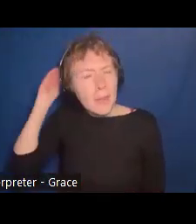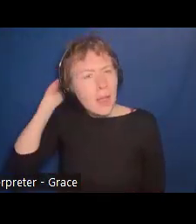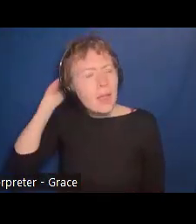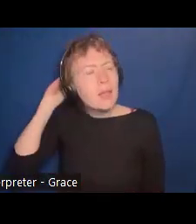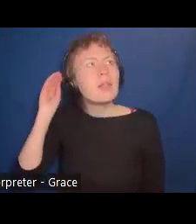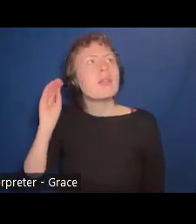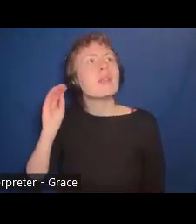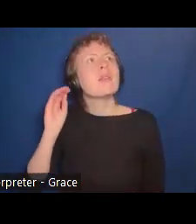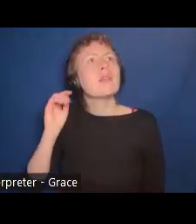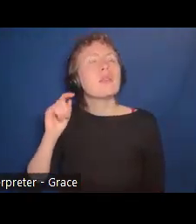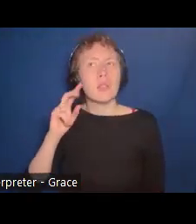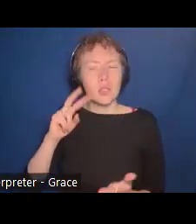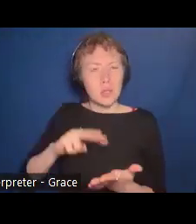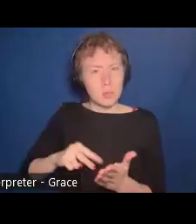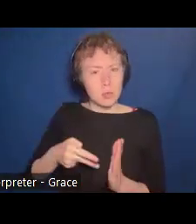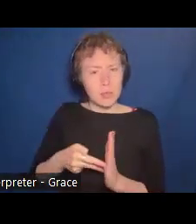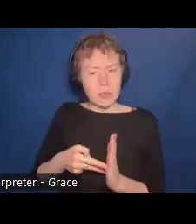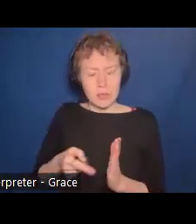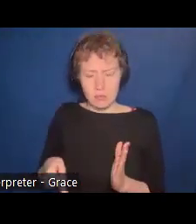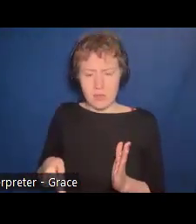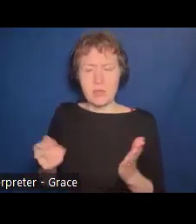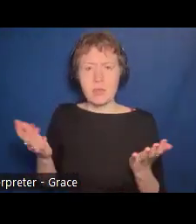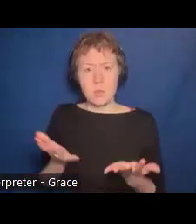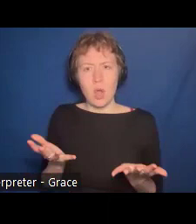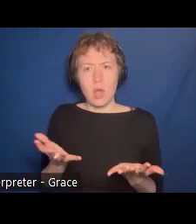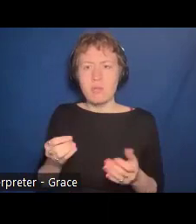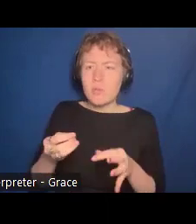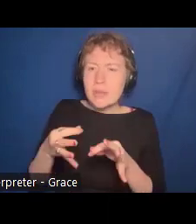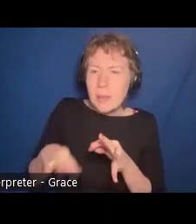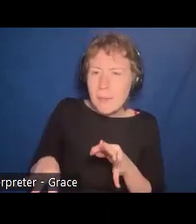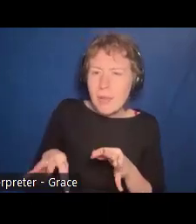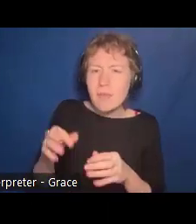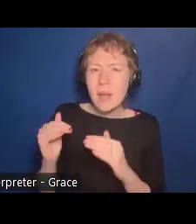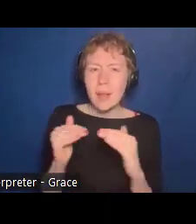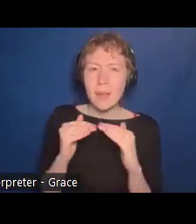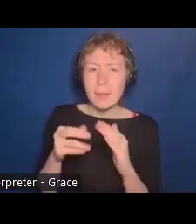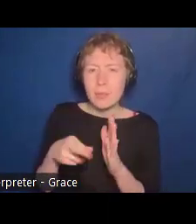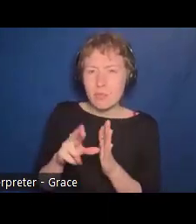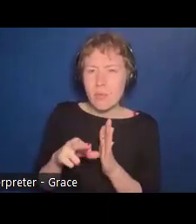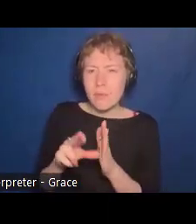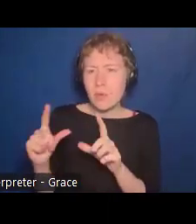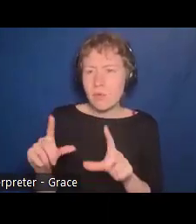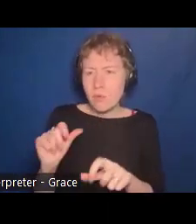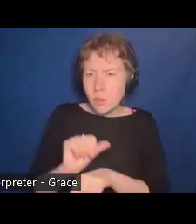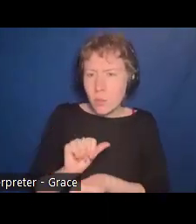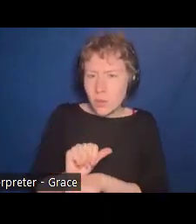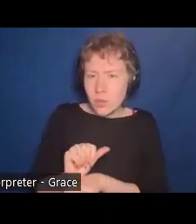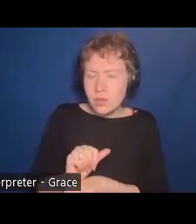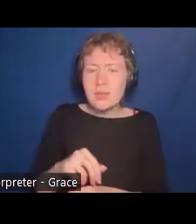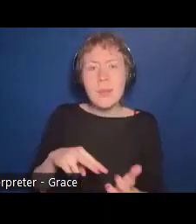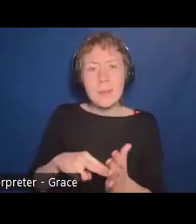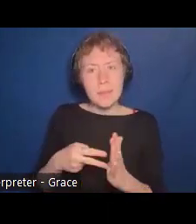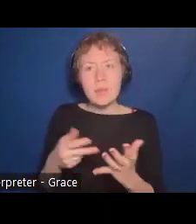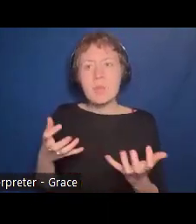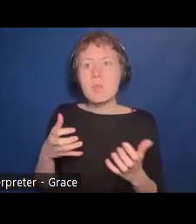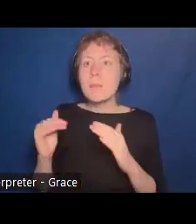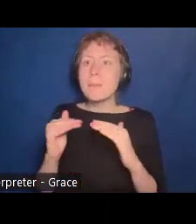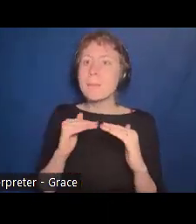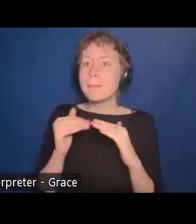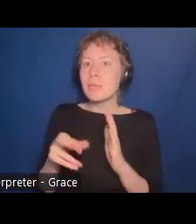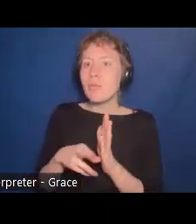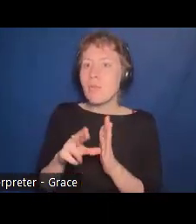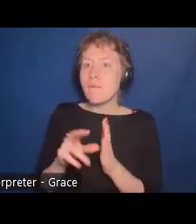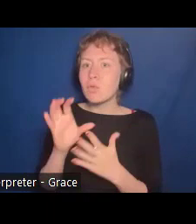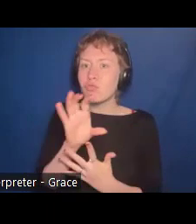of this is to simplify the peer review framework. And that means we want to keep peer review criteria